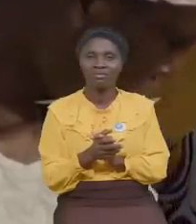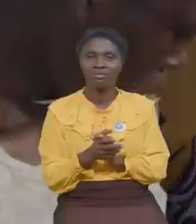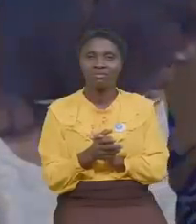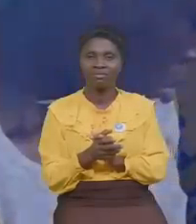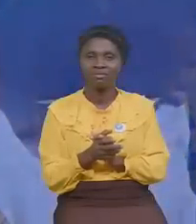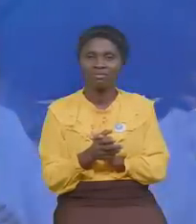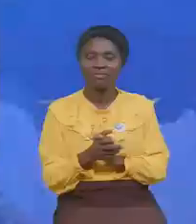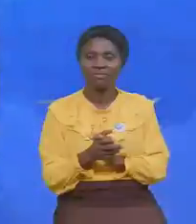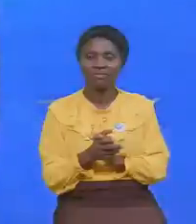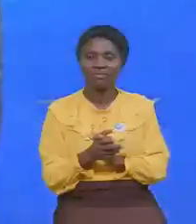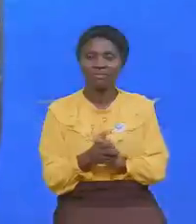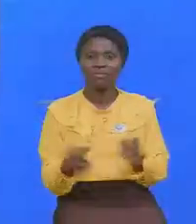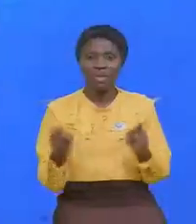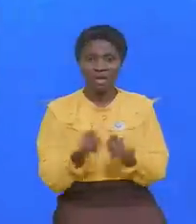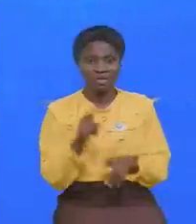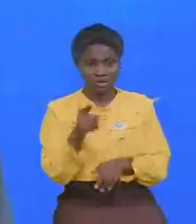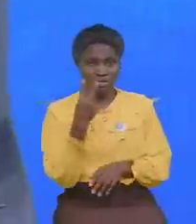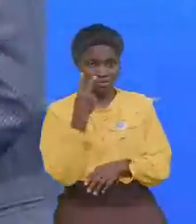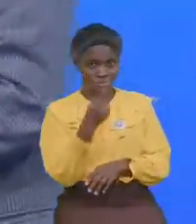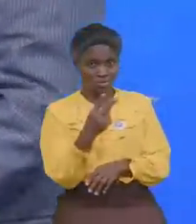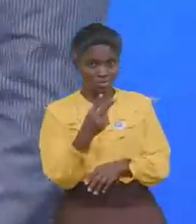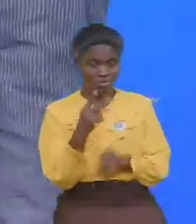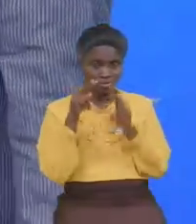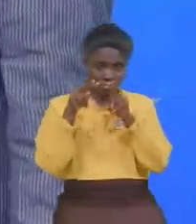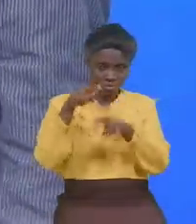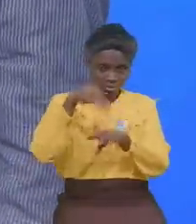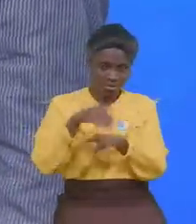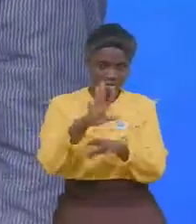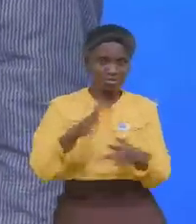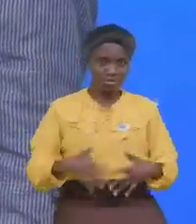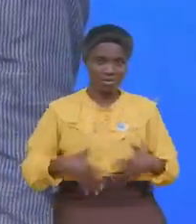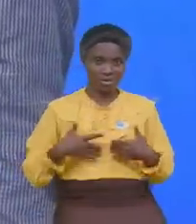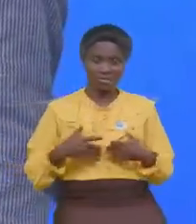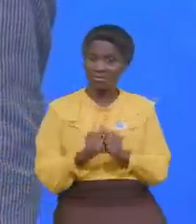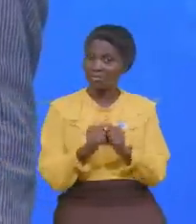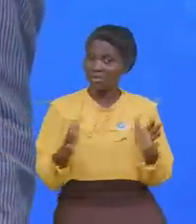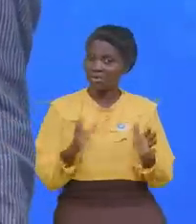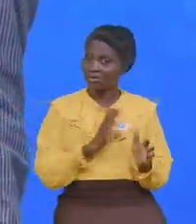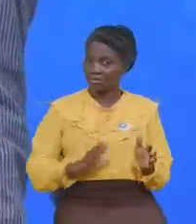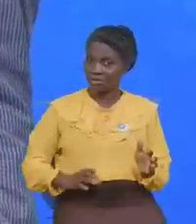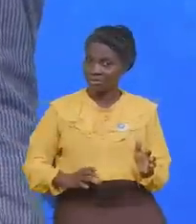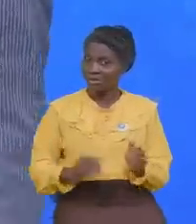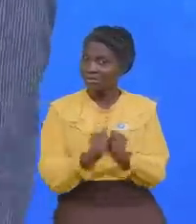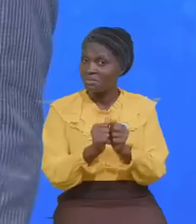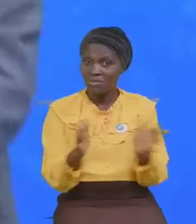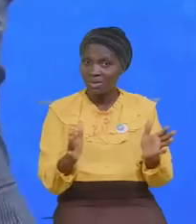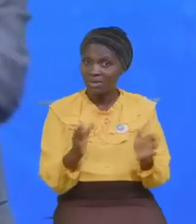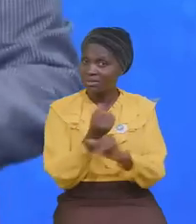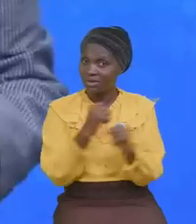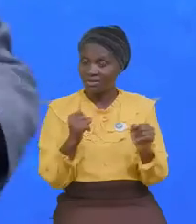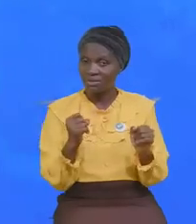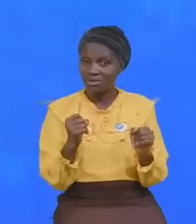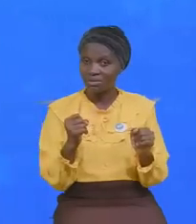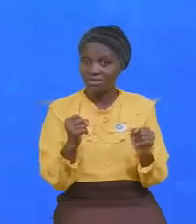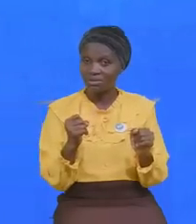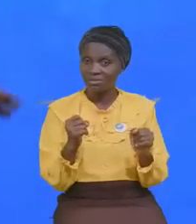As we look at your life without Christ, without salvation,